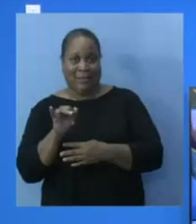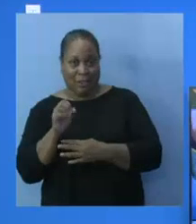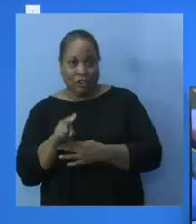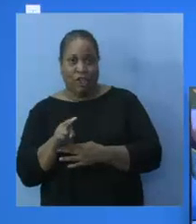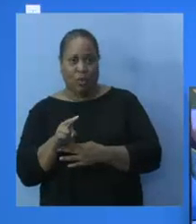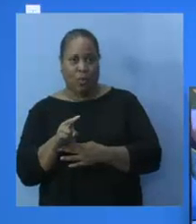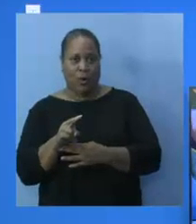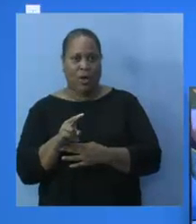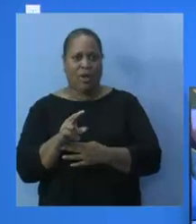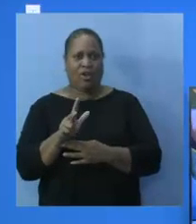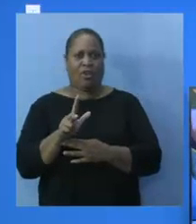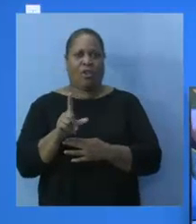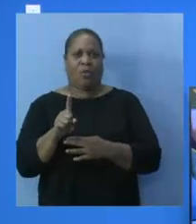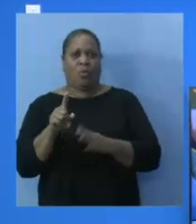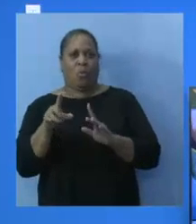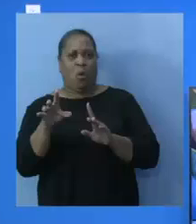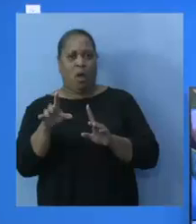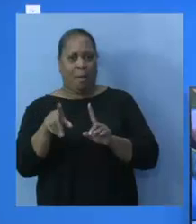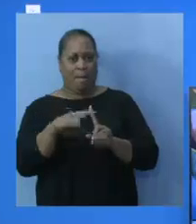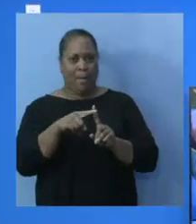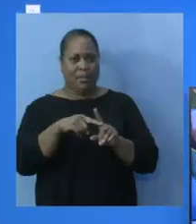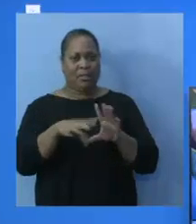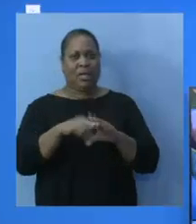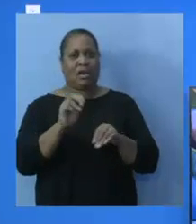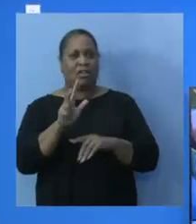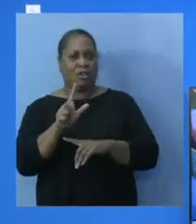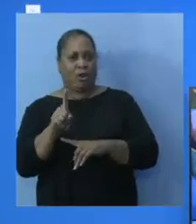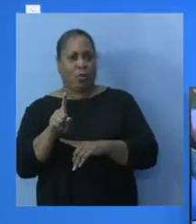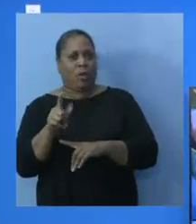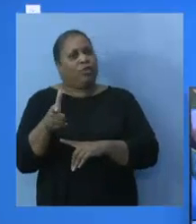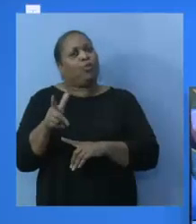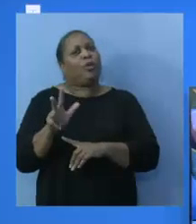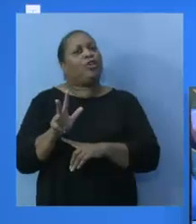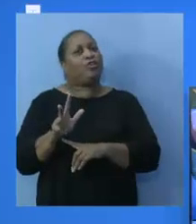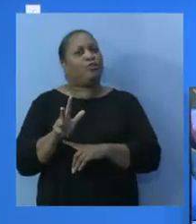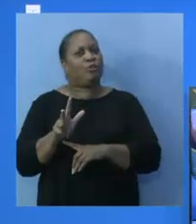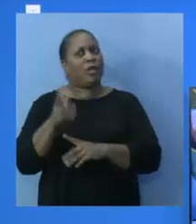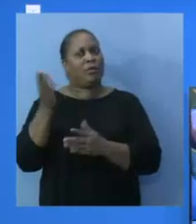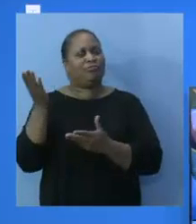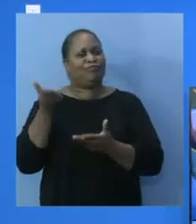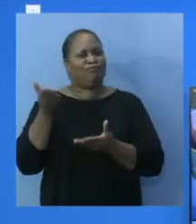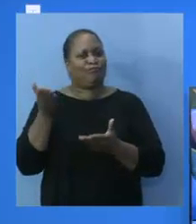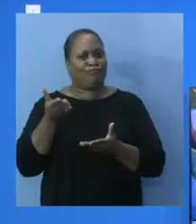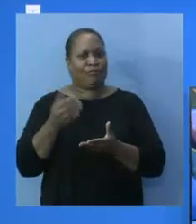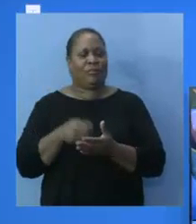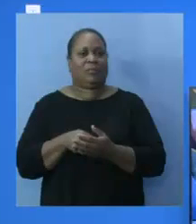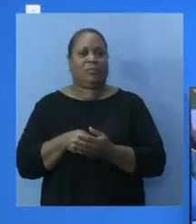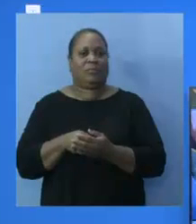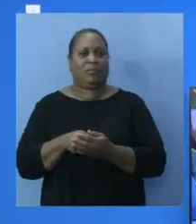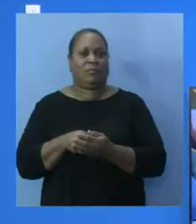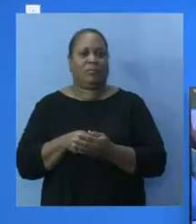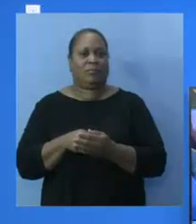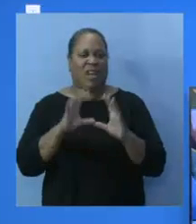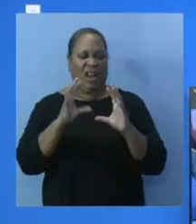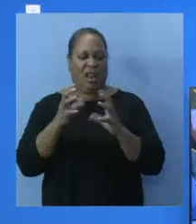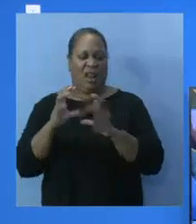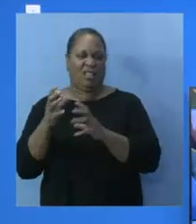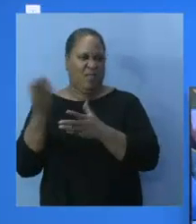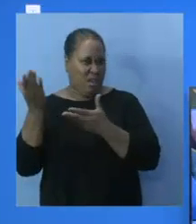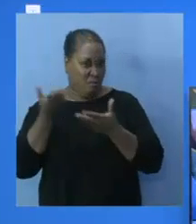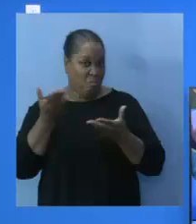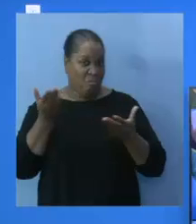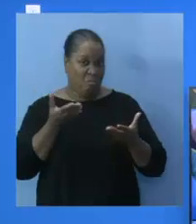new positives, and out of the 31, 23 were imported cases, classified as imported cases. Does